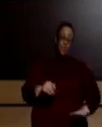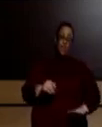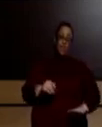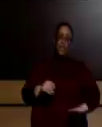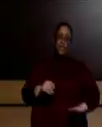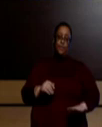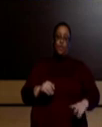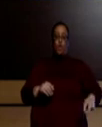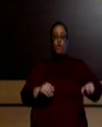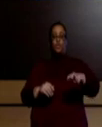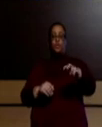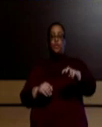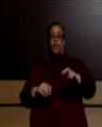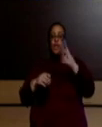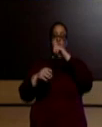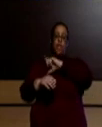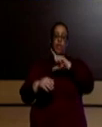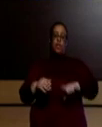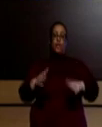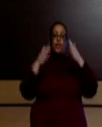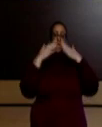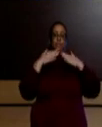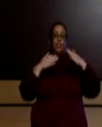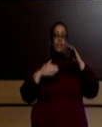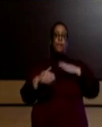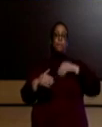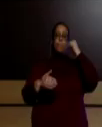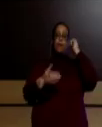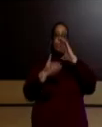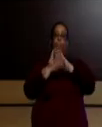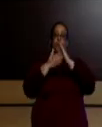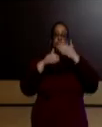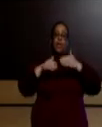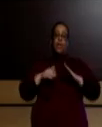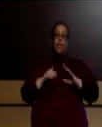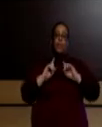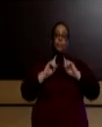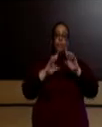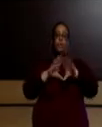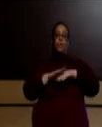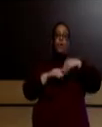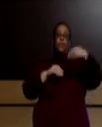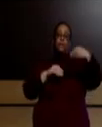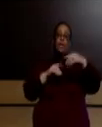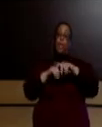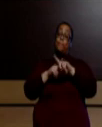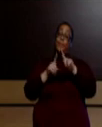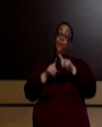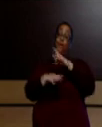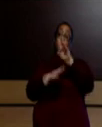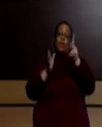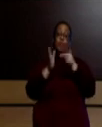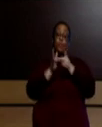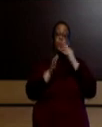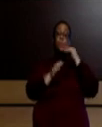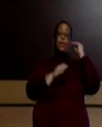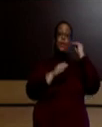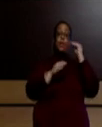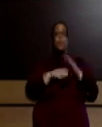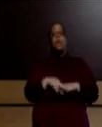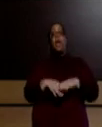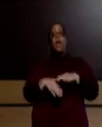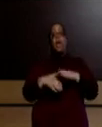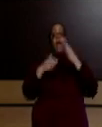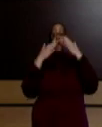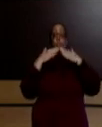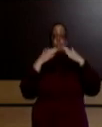can I thank you? My wife let me come outside. I got to go right back home though. But I'm grateful that we have some of our praise team